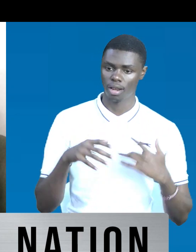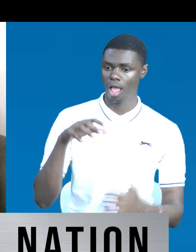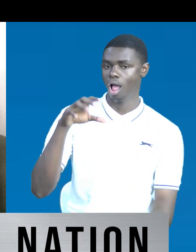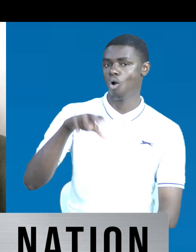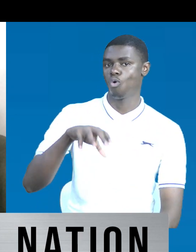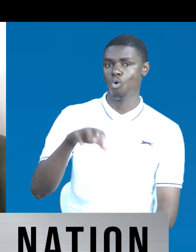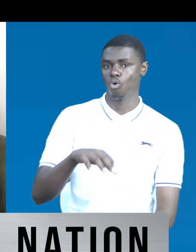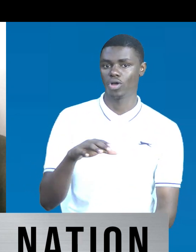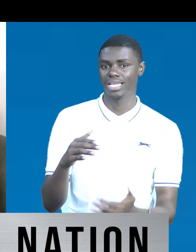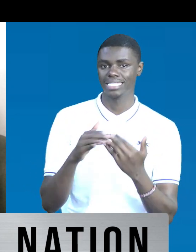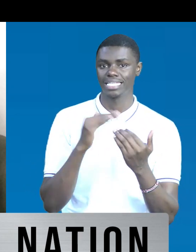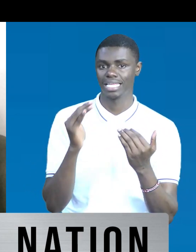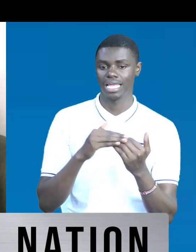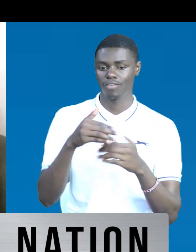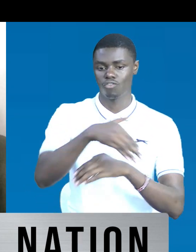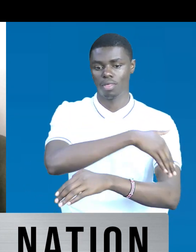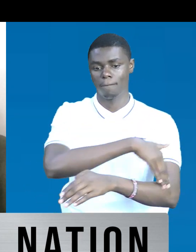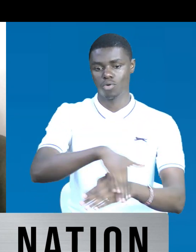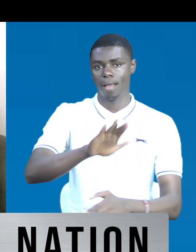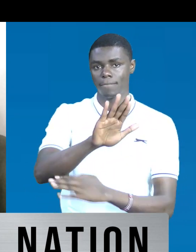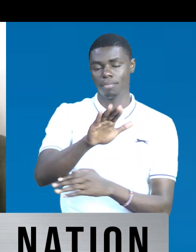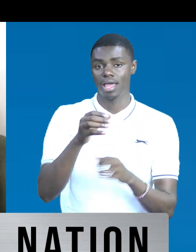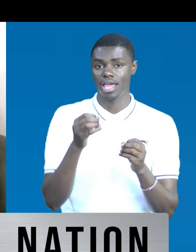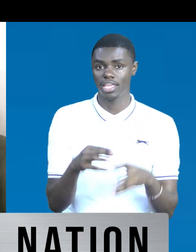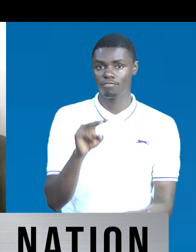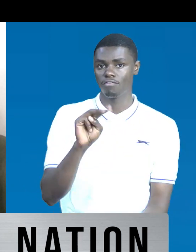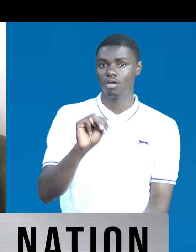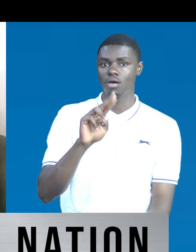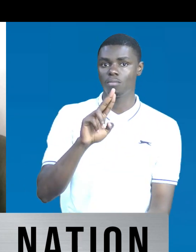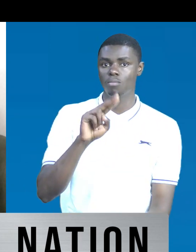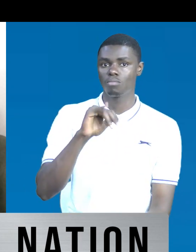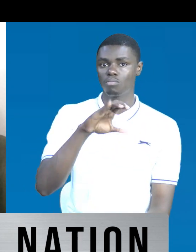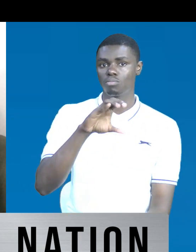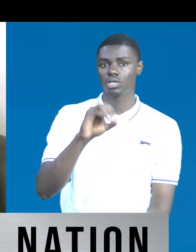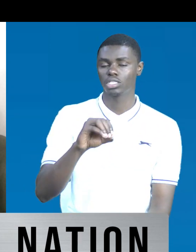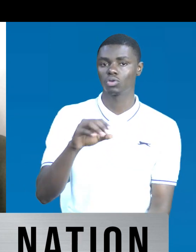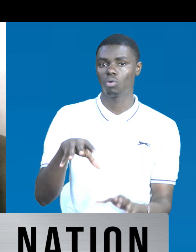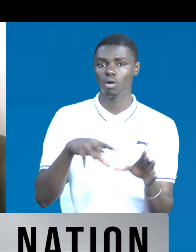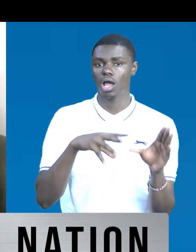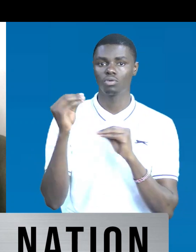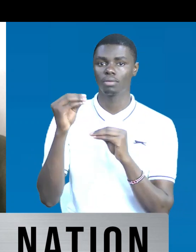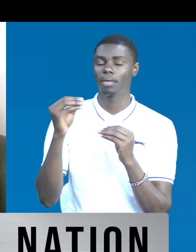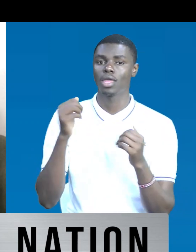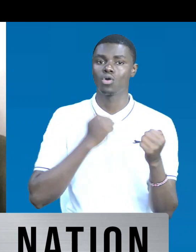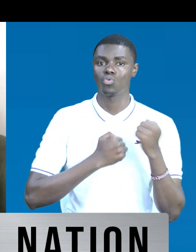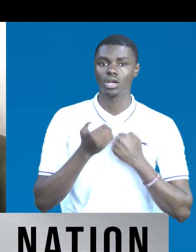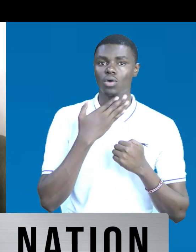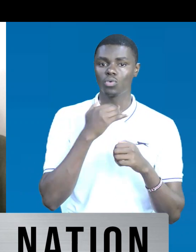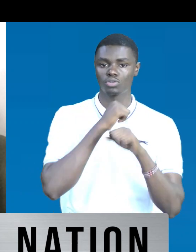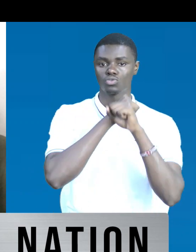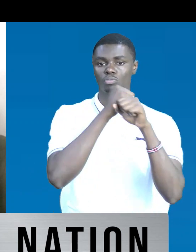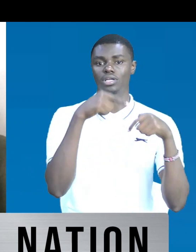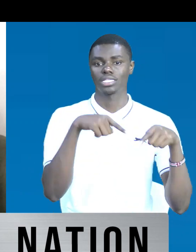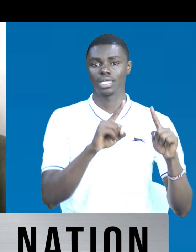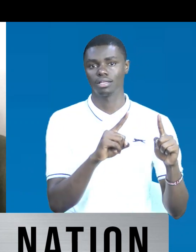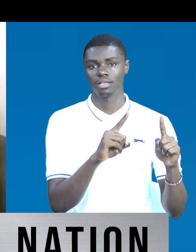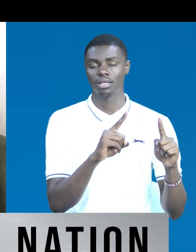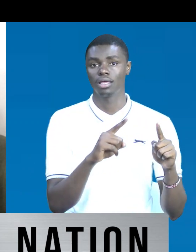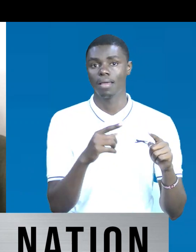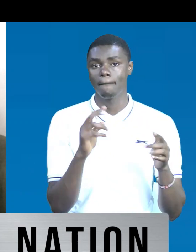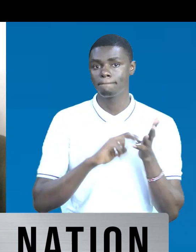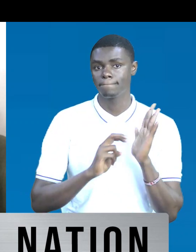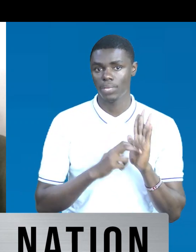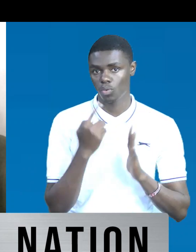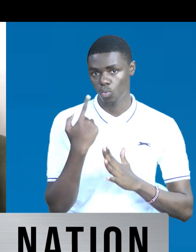is not taking care of its borders. So in case MONUSCO gets out, then Rwanda may want to protect its side, and that